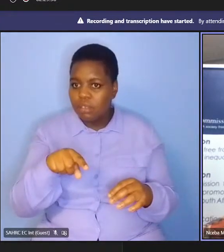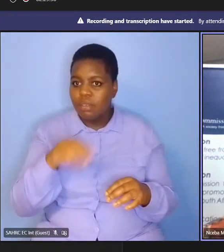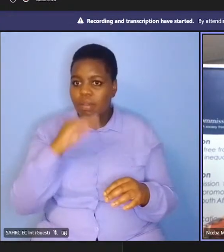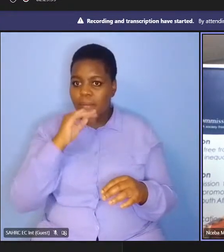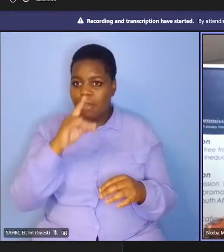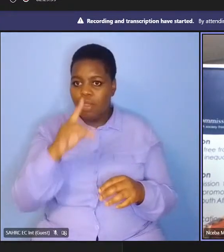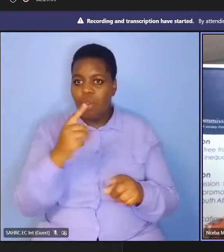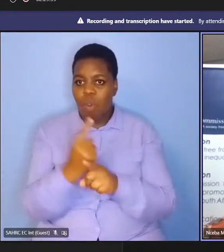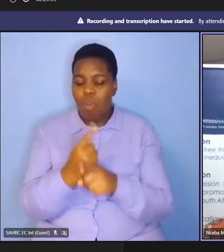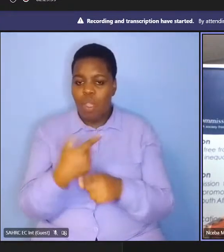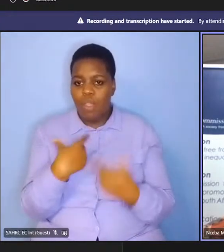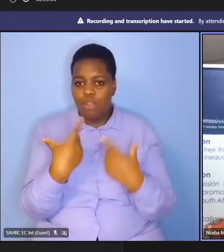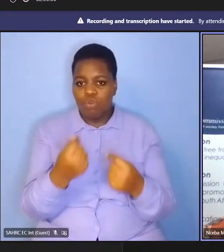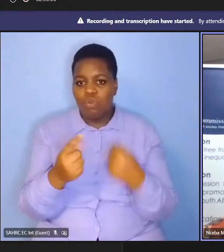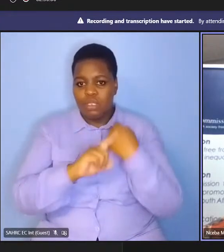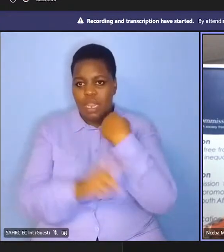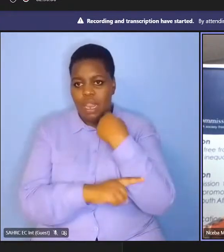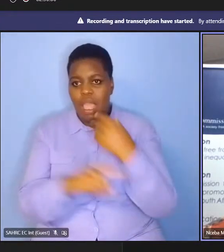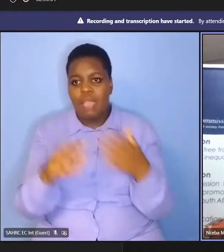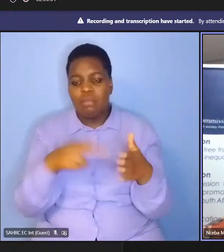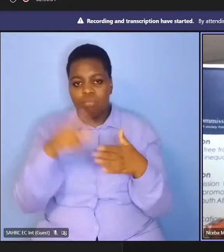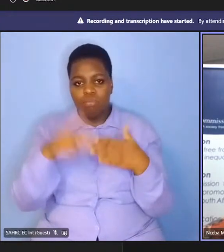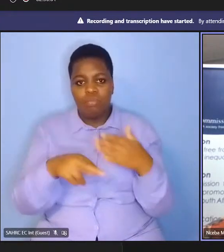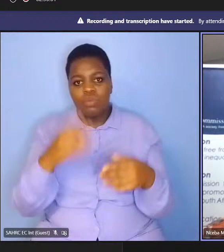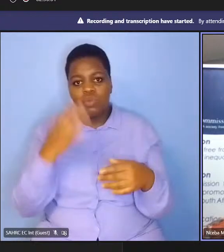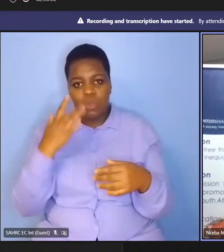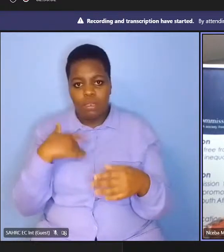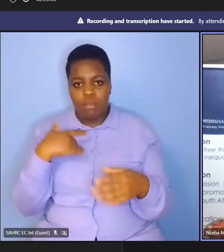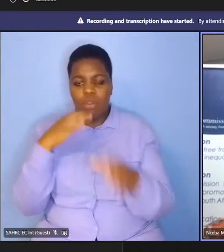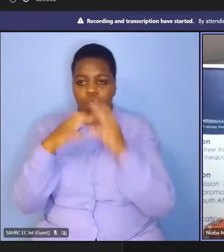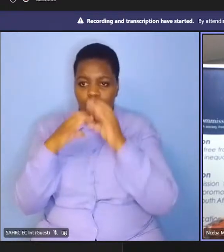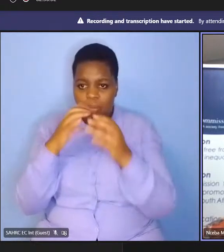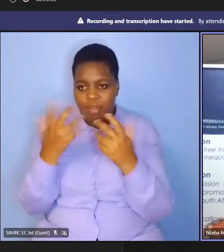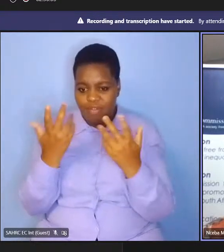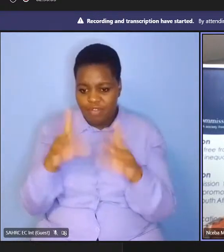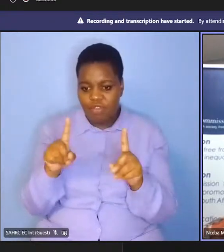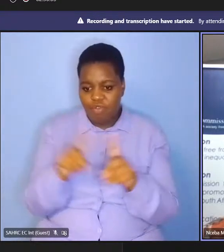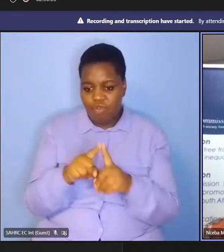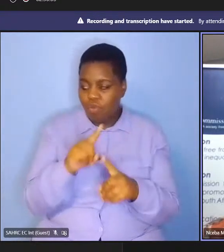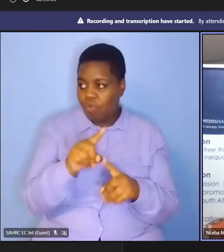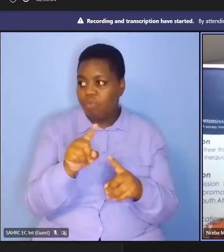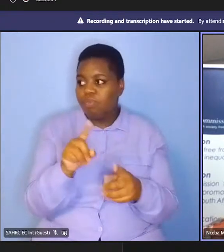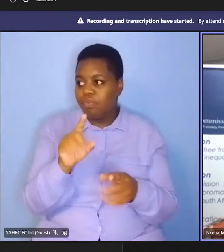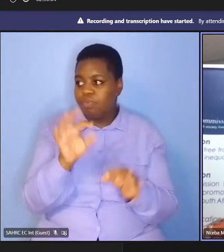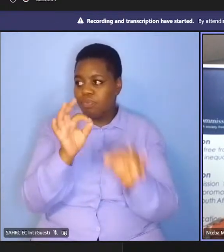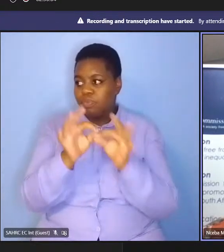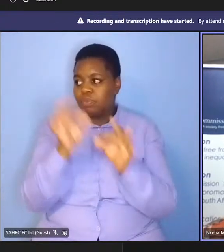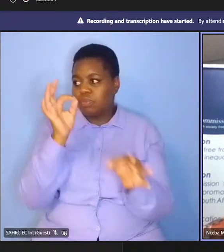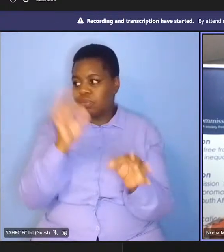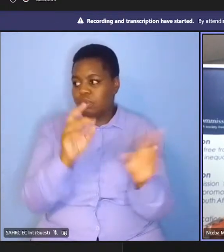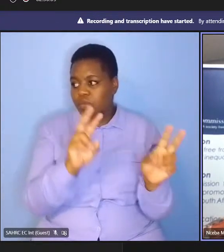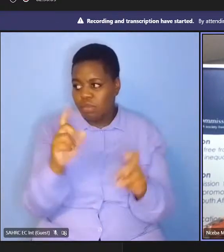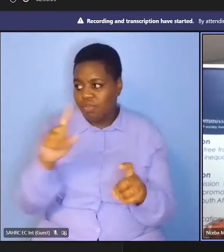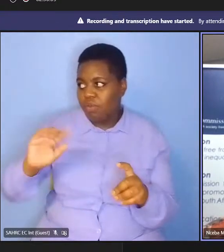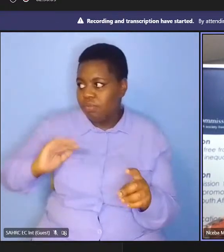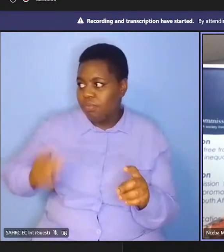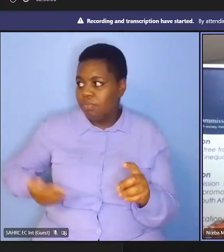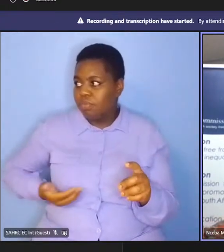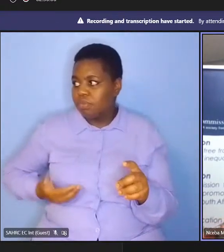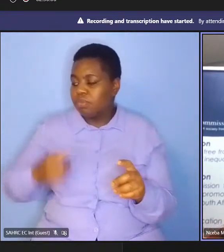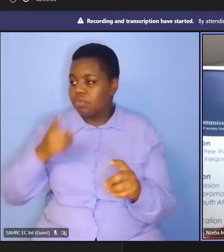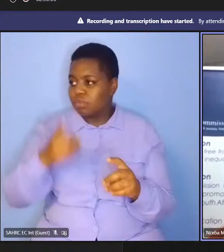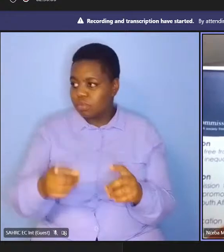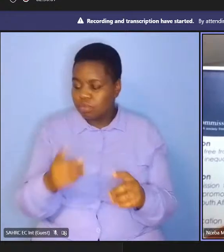as a last resort after we have communicated with the individual on a particular matter on the basis of gender discrimination that may